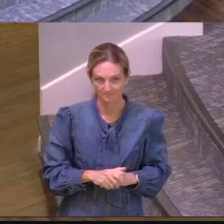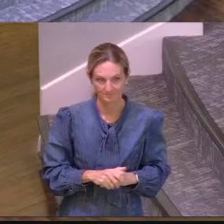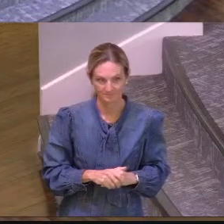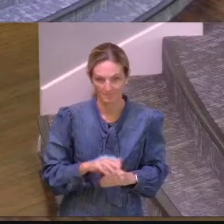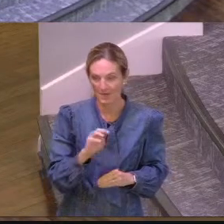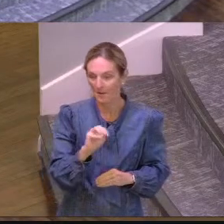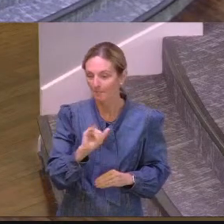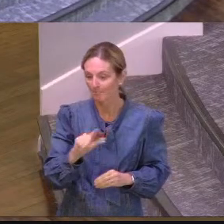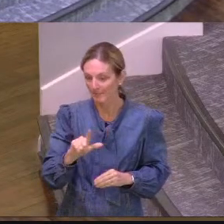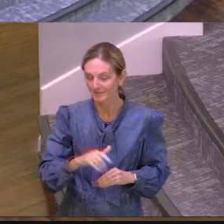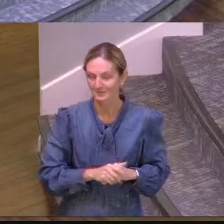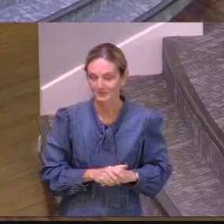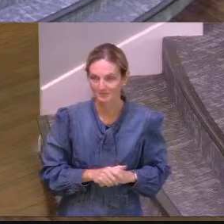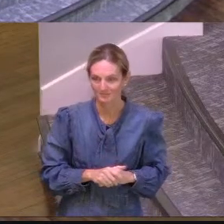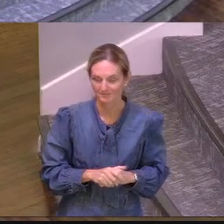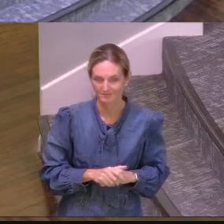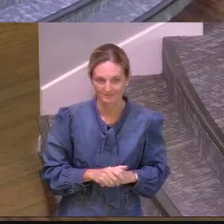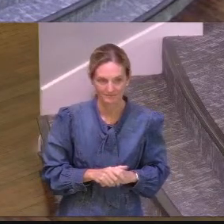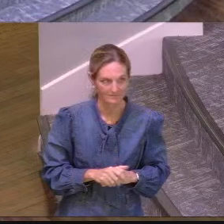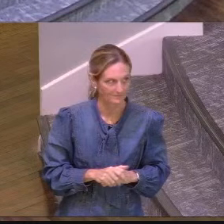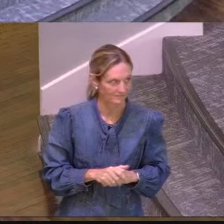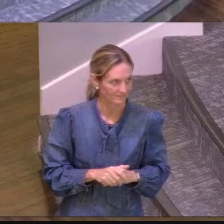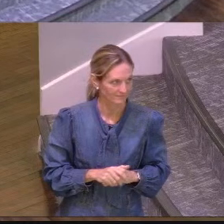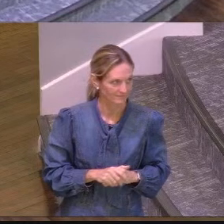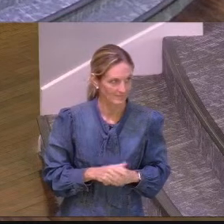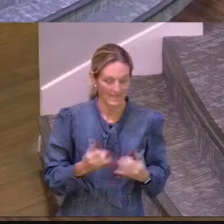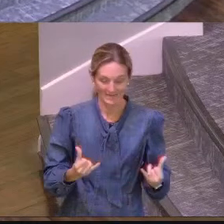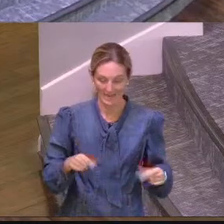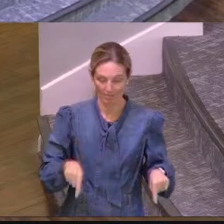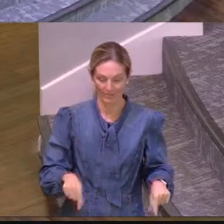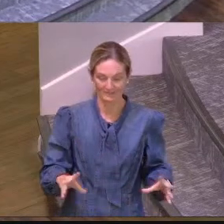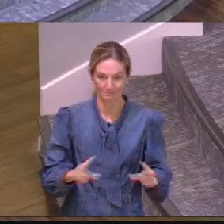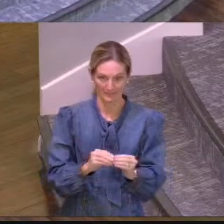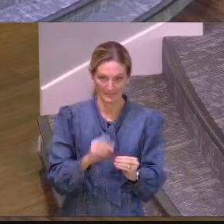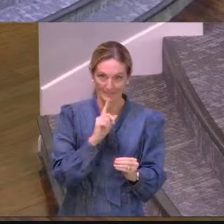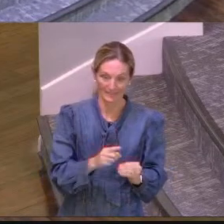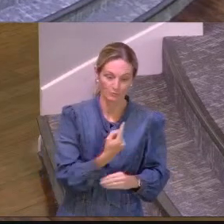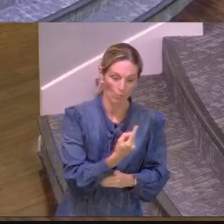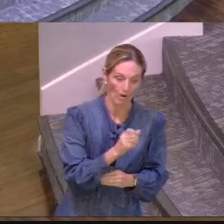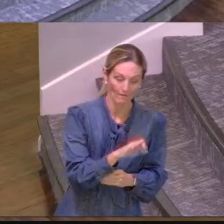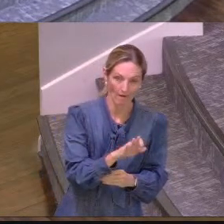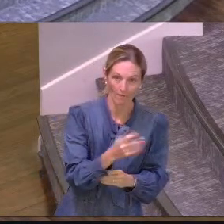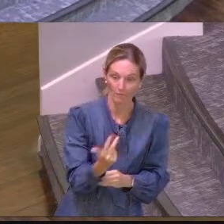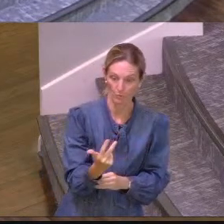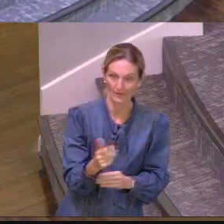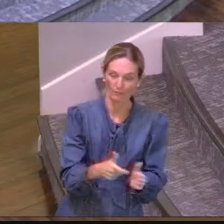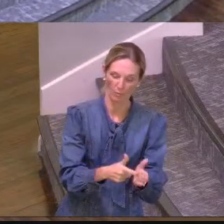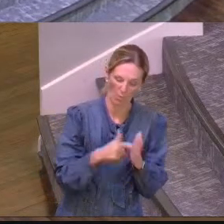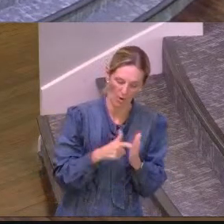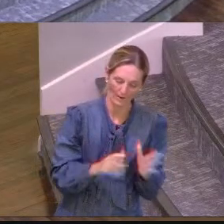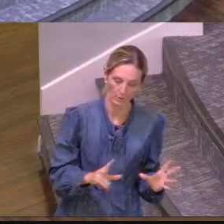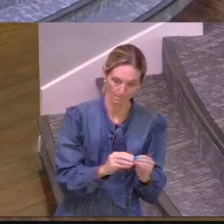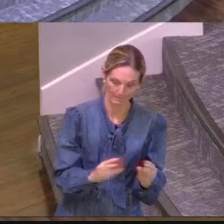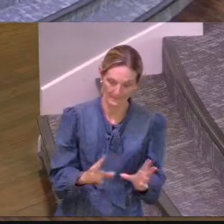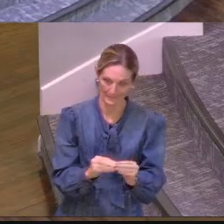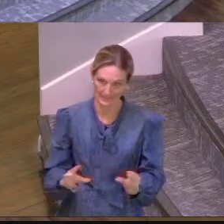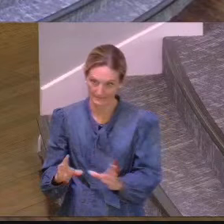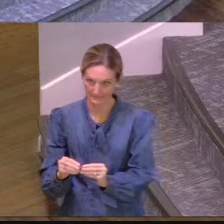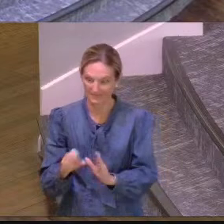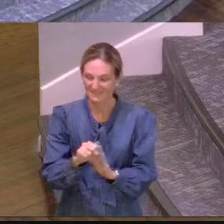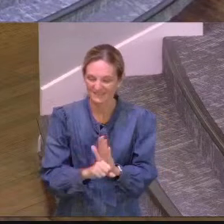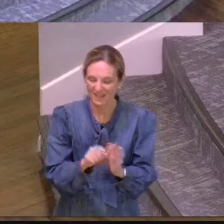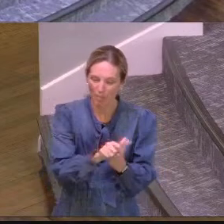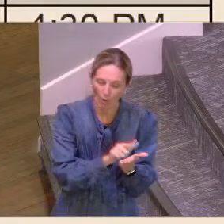hearing. Thank you. So this meeting is one of 3 required meetings. There are a state law,